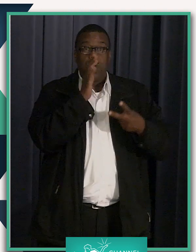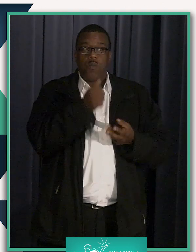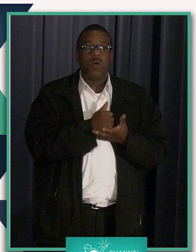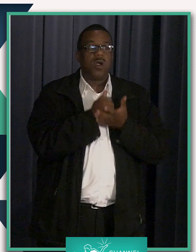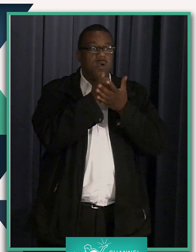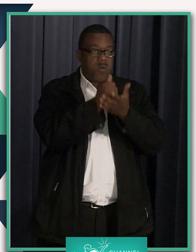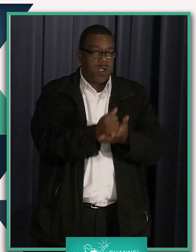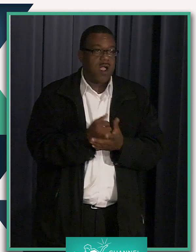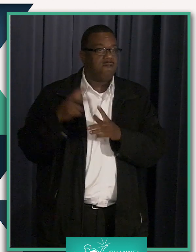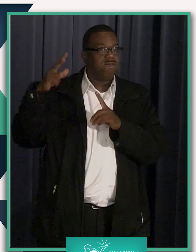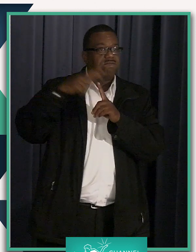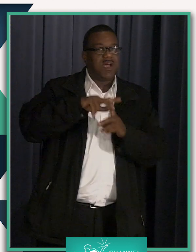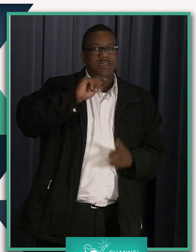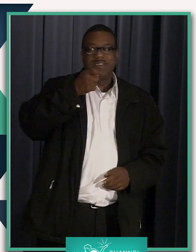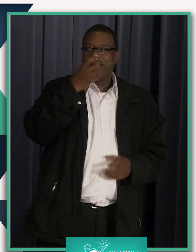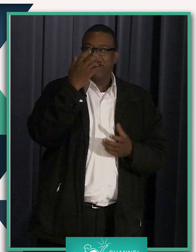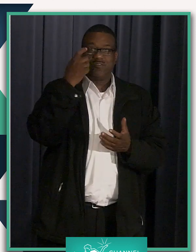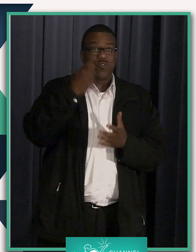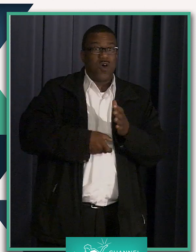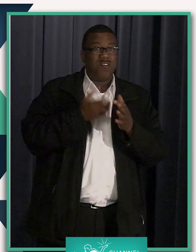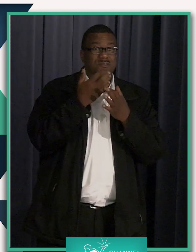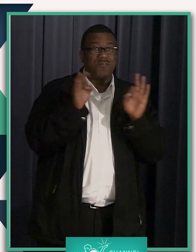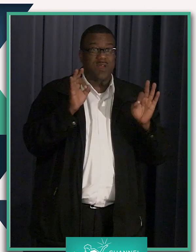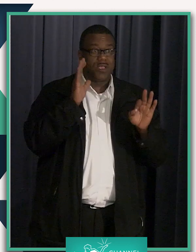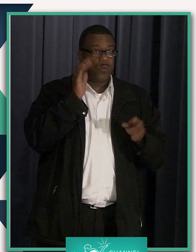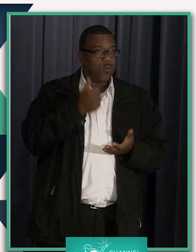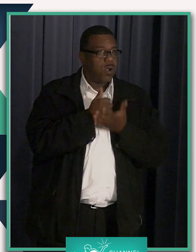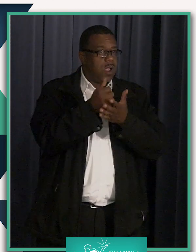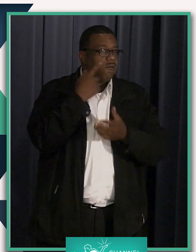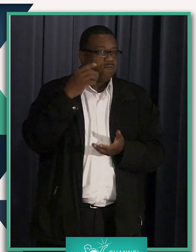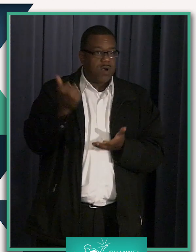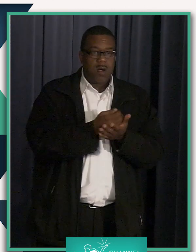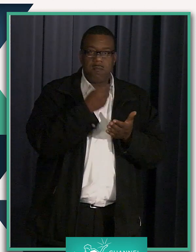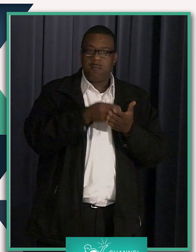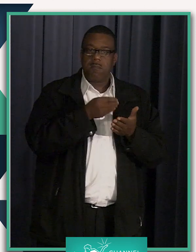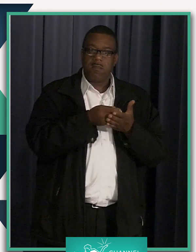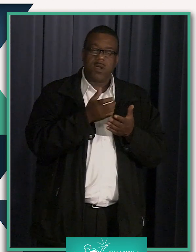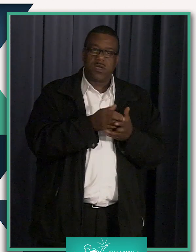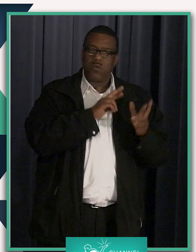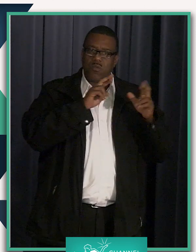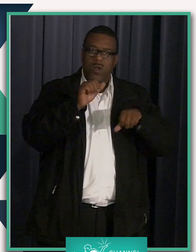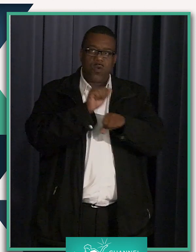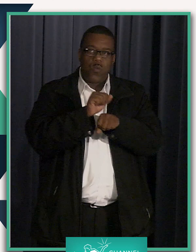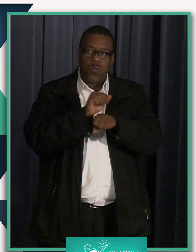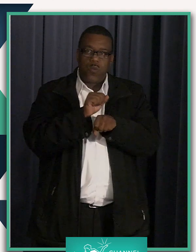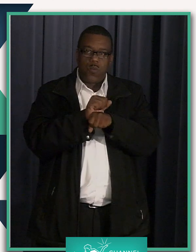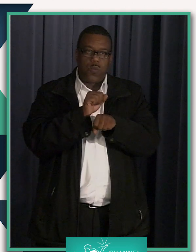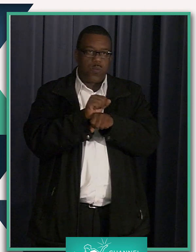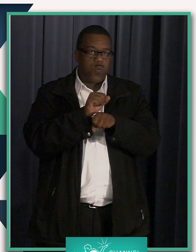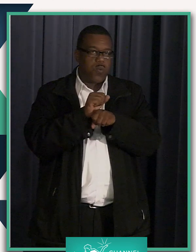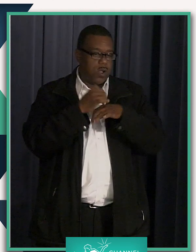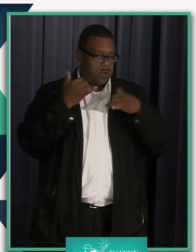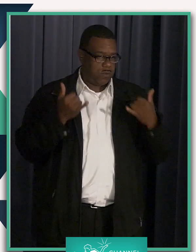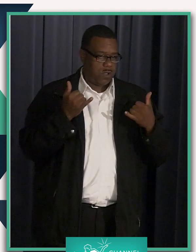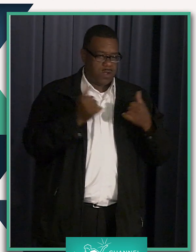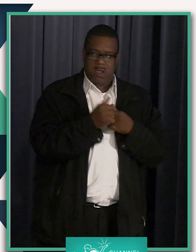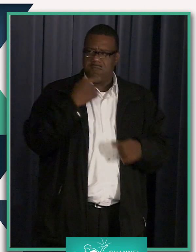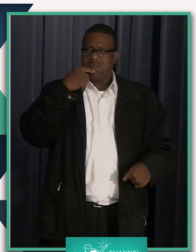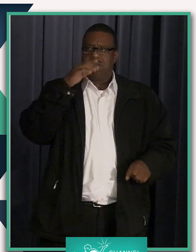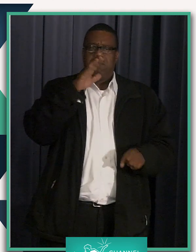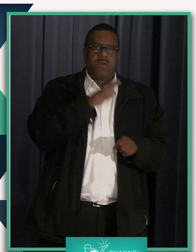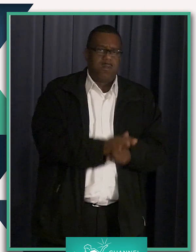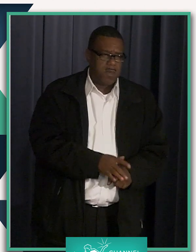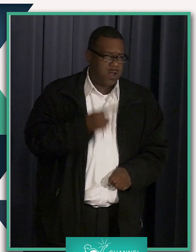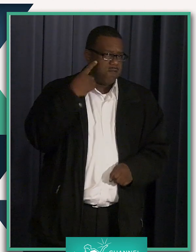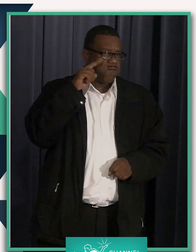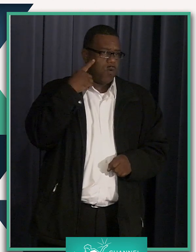free. They're going to help you get this money, and they're ready to go to work for you right now. They are committed to lifting our